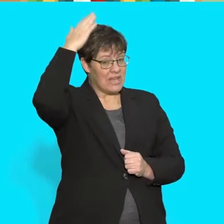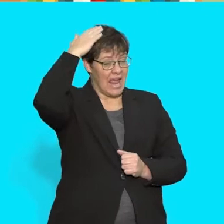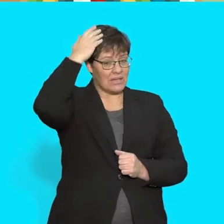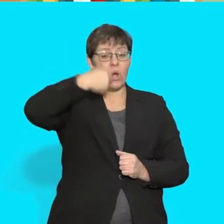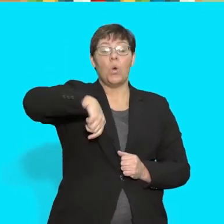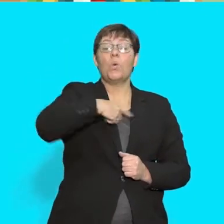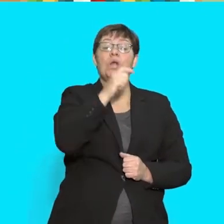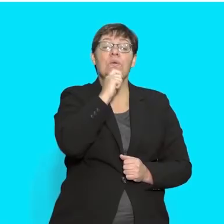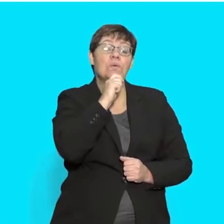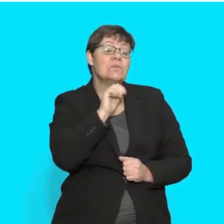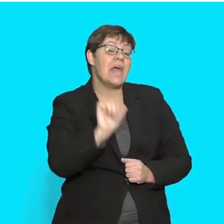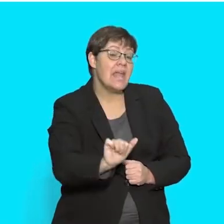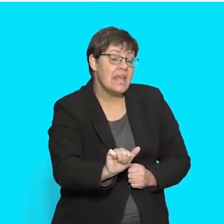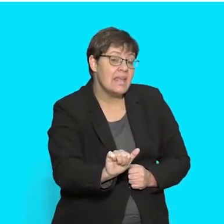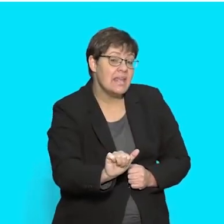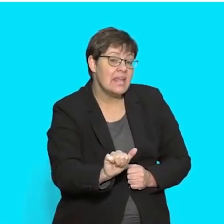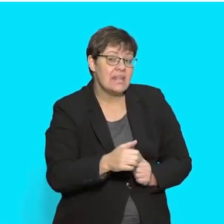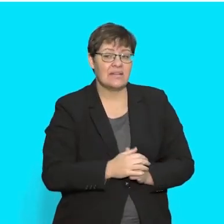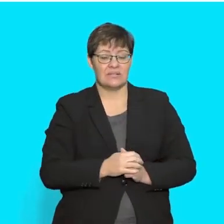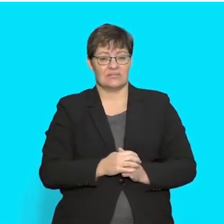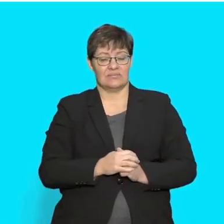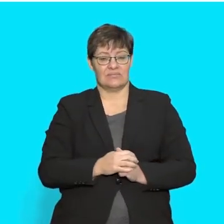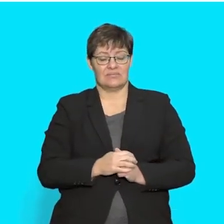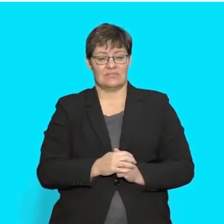we use a